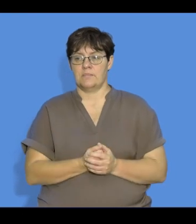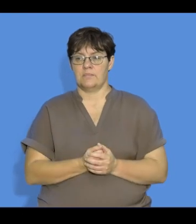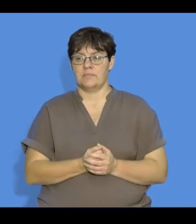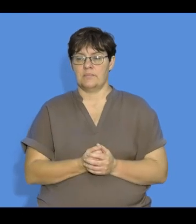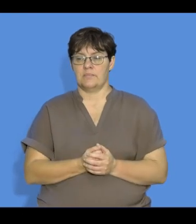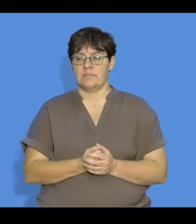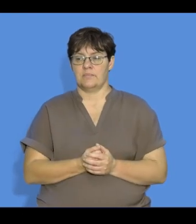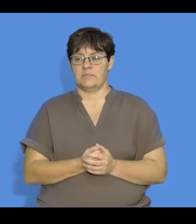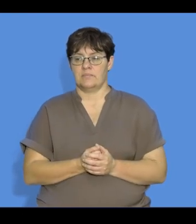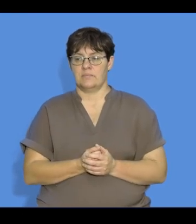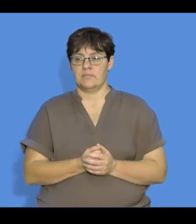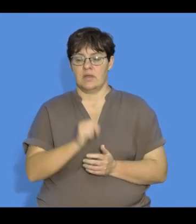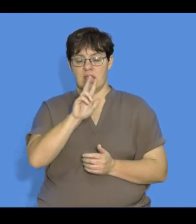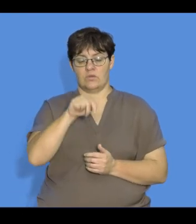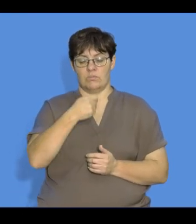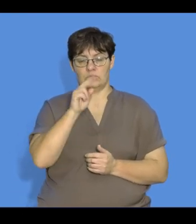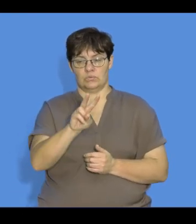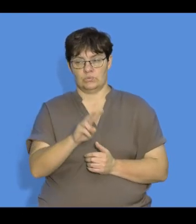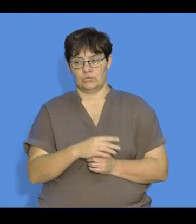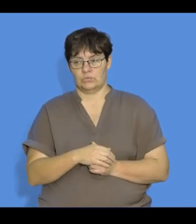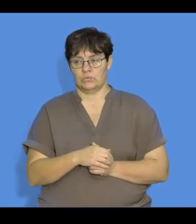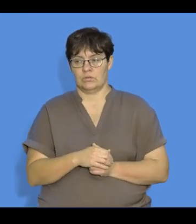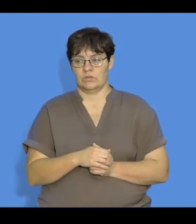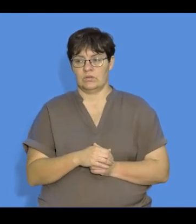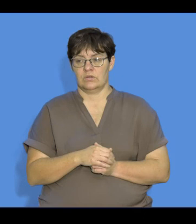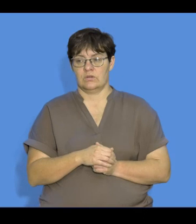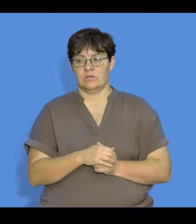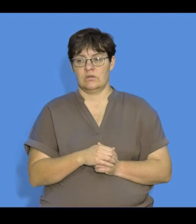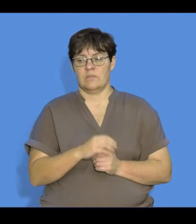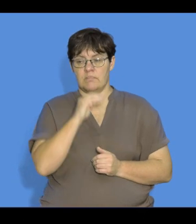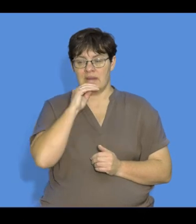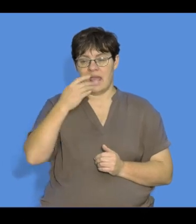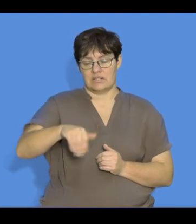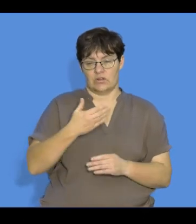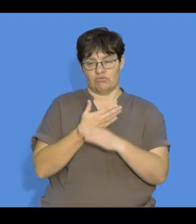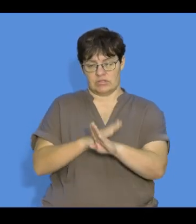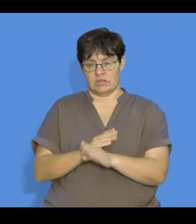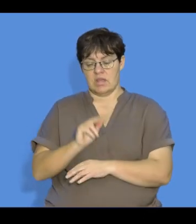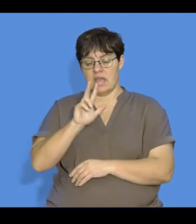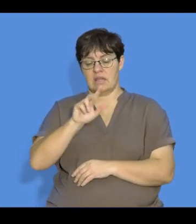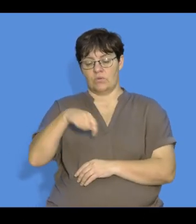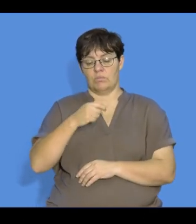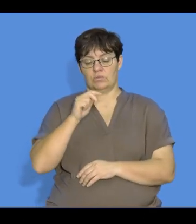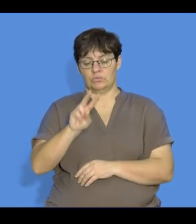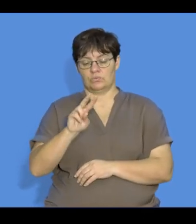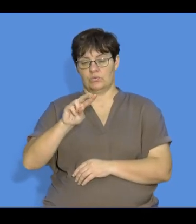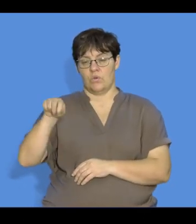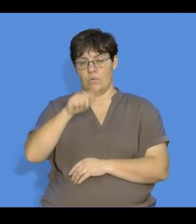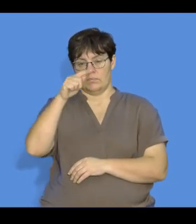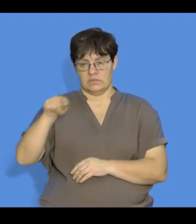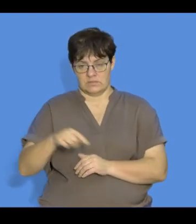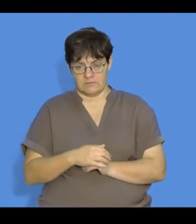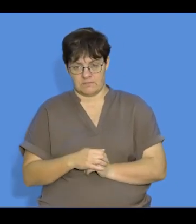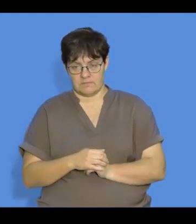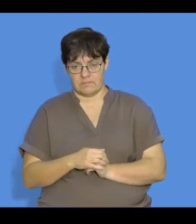5.8, okay? This gives us 8.2. That's our external resistance,